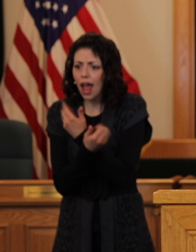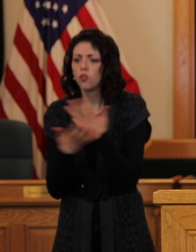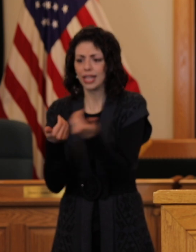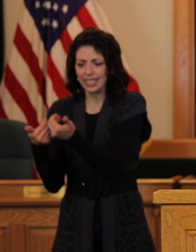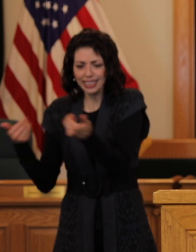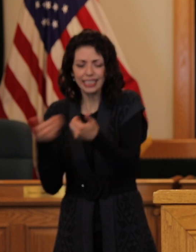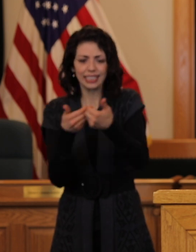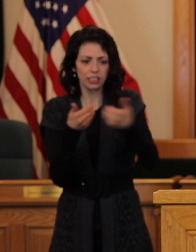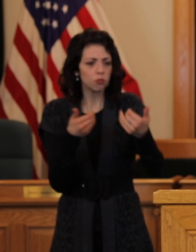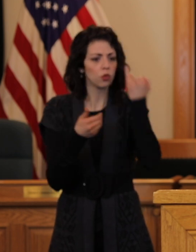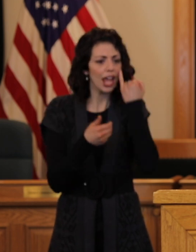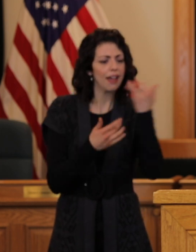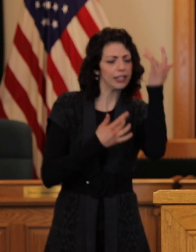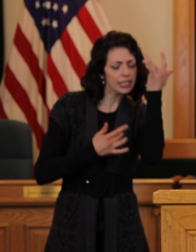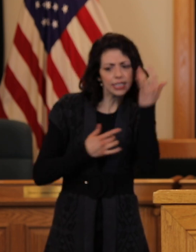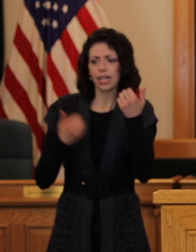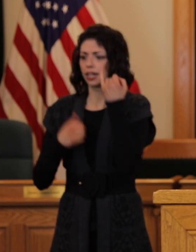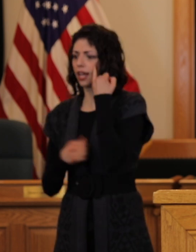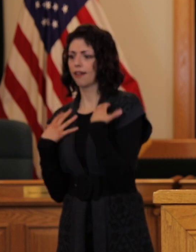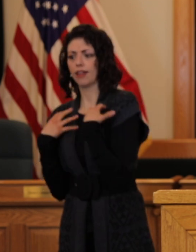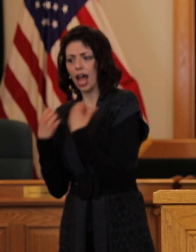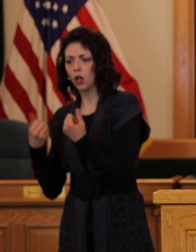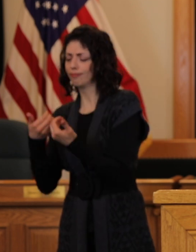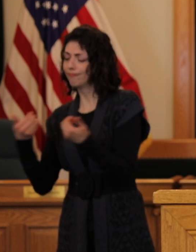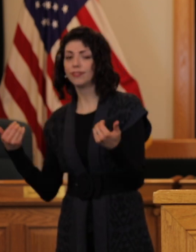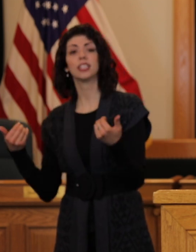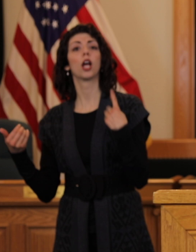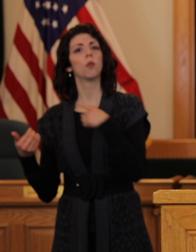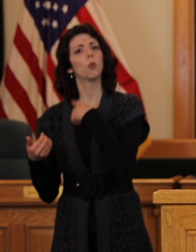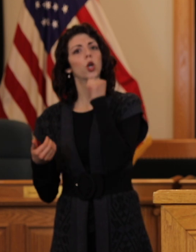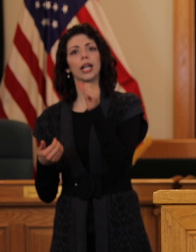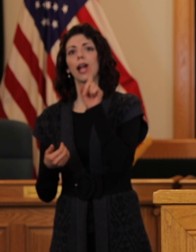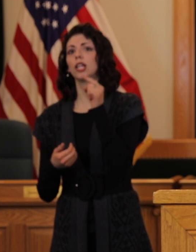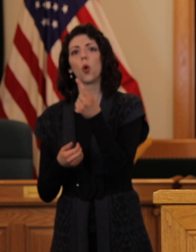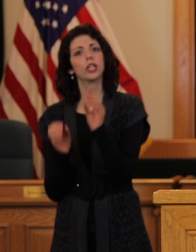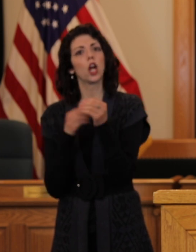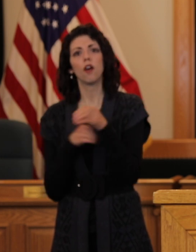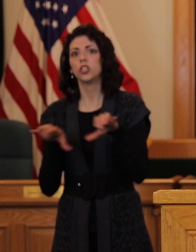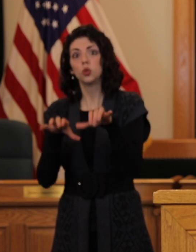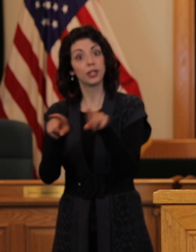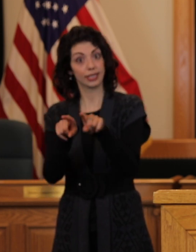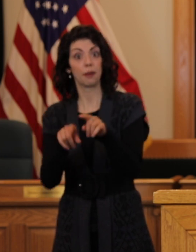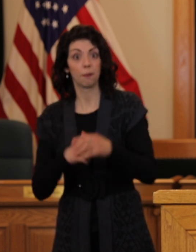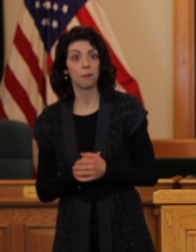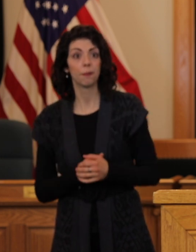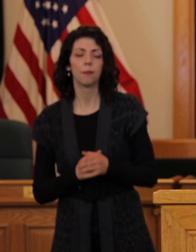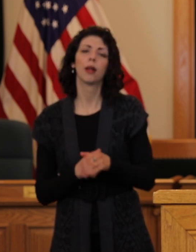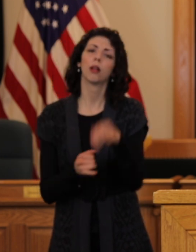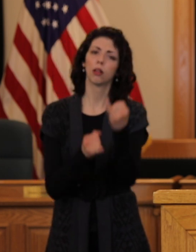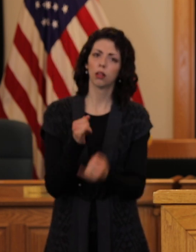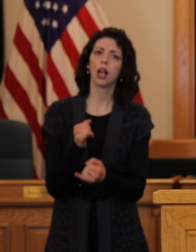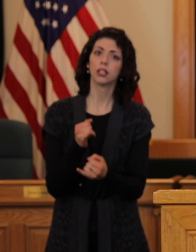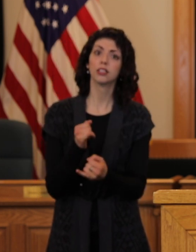can keep your baby safe. And we aren't the only ones doing this. And lastly, I need people to remember that there are more common